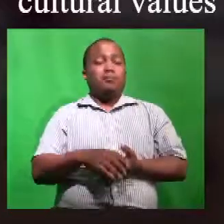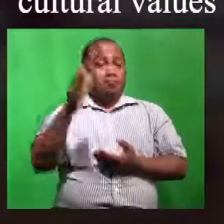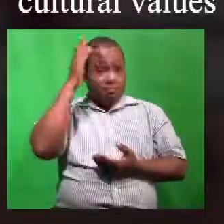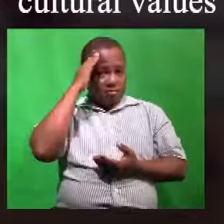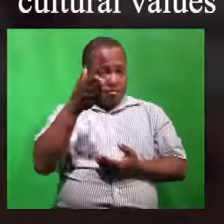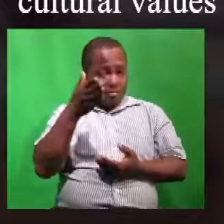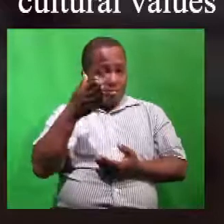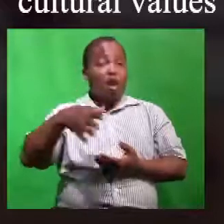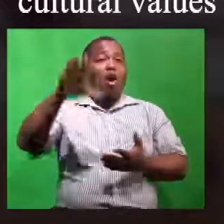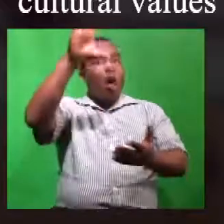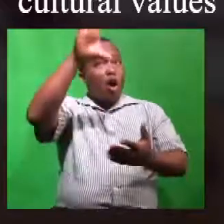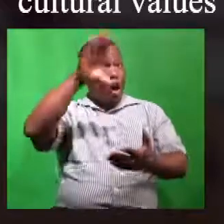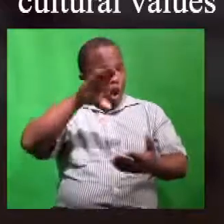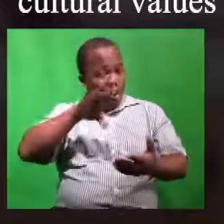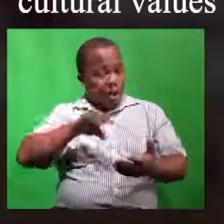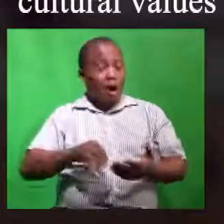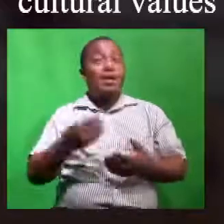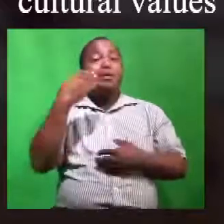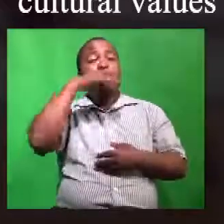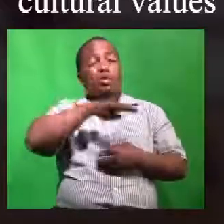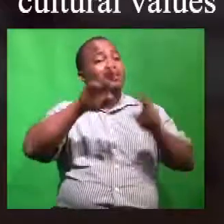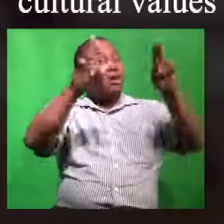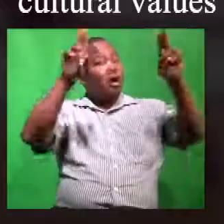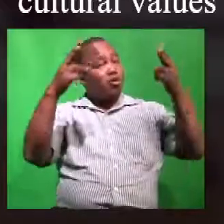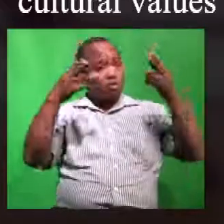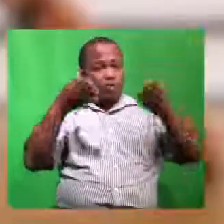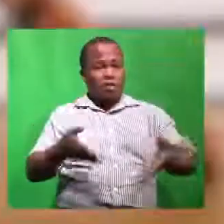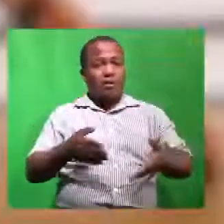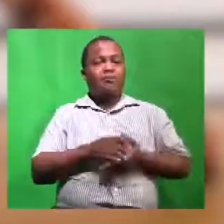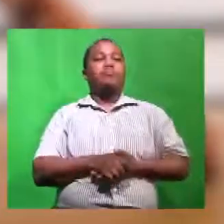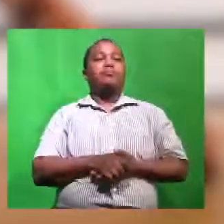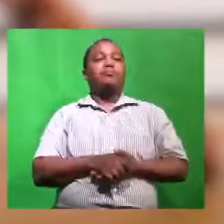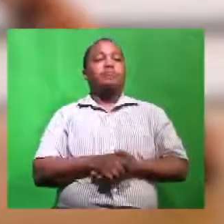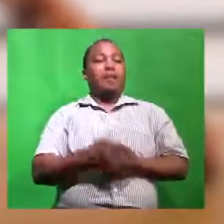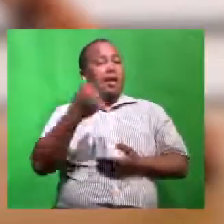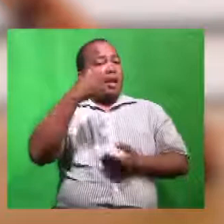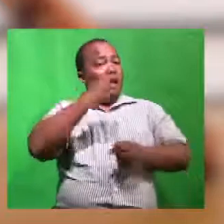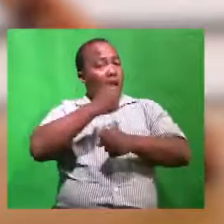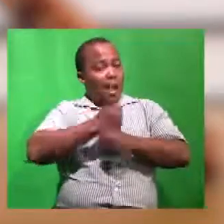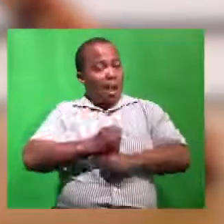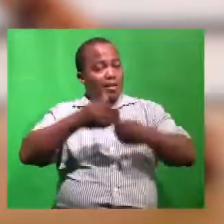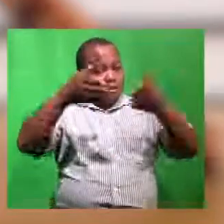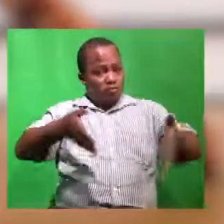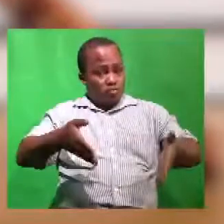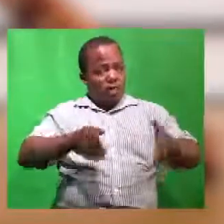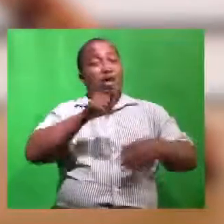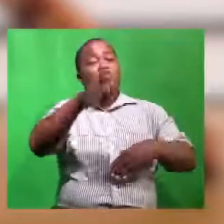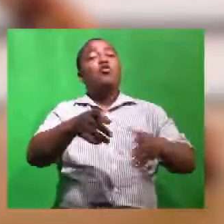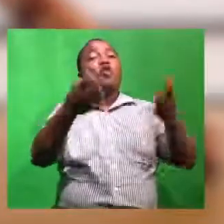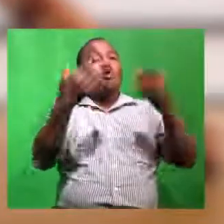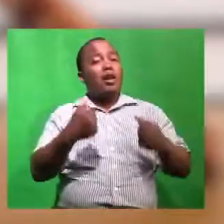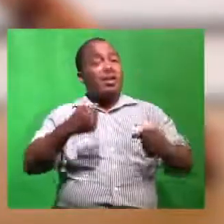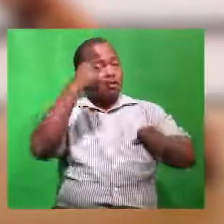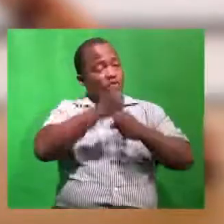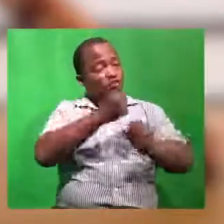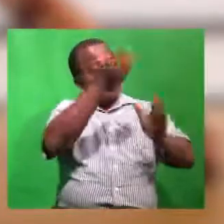point? All of things are so important in our topic today. My assignment today, you can do